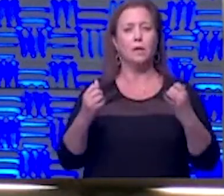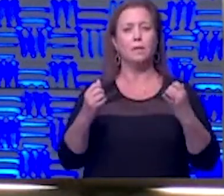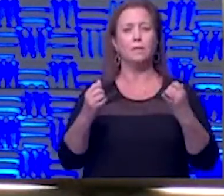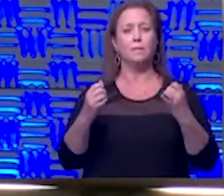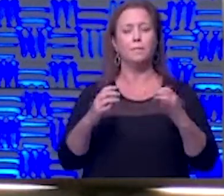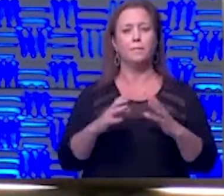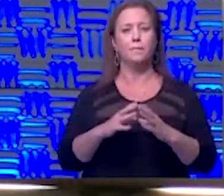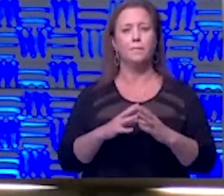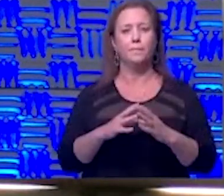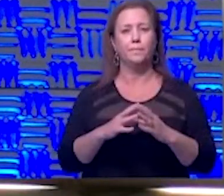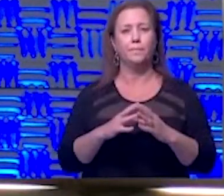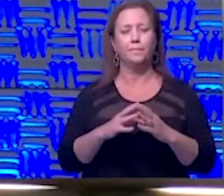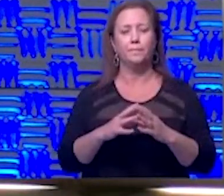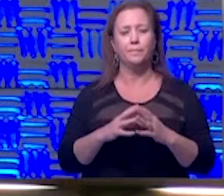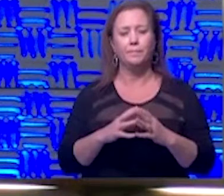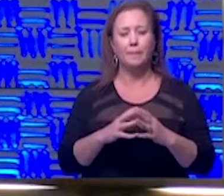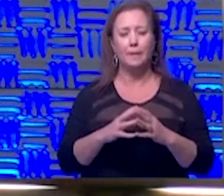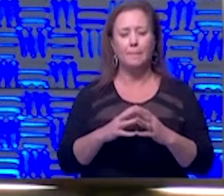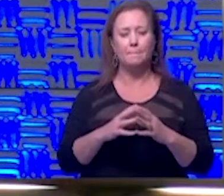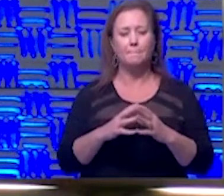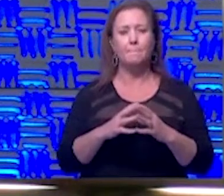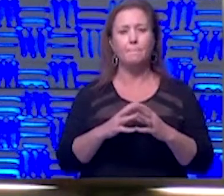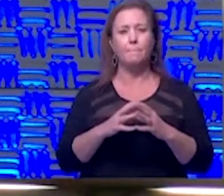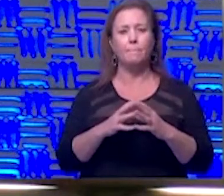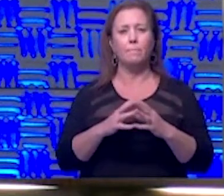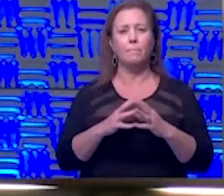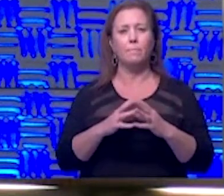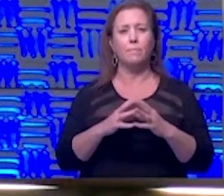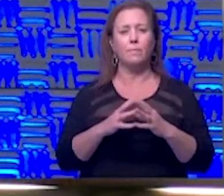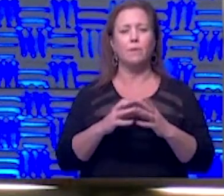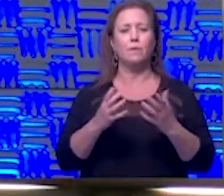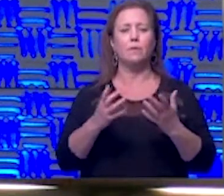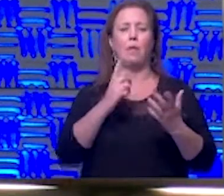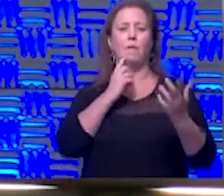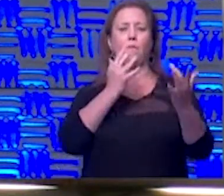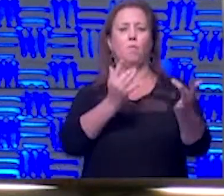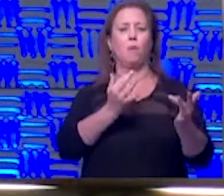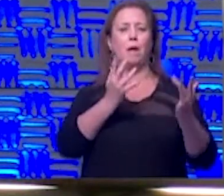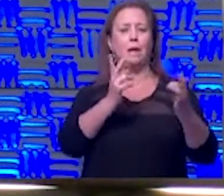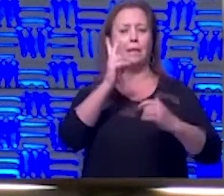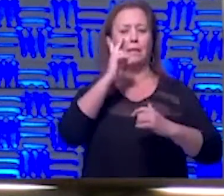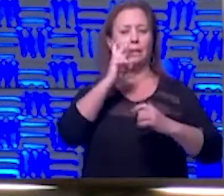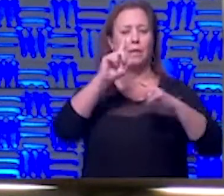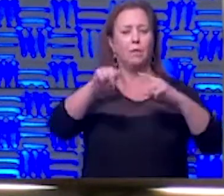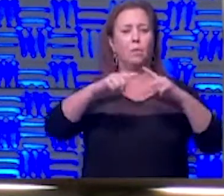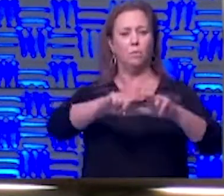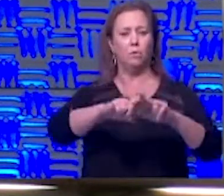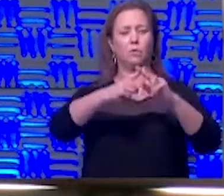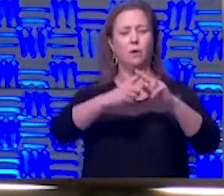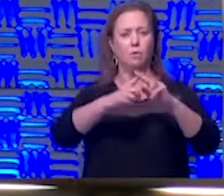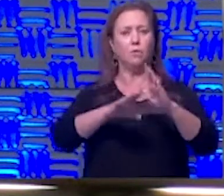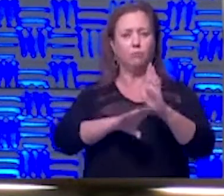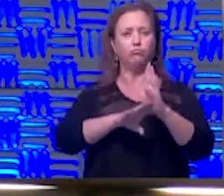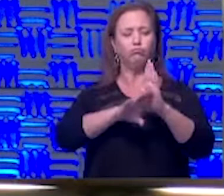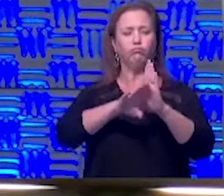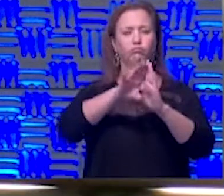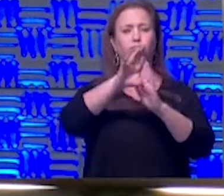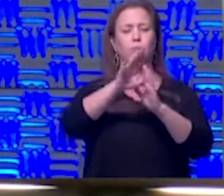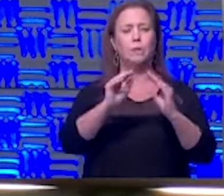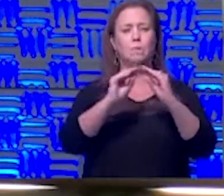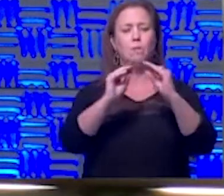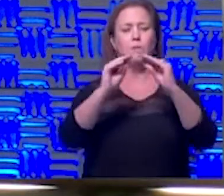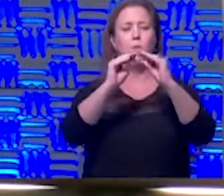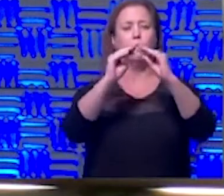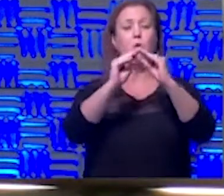lot of hand-wringing, I guess, waiting to see when we're going to start up, but we're starting to ramp up.